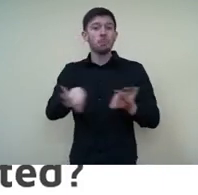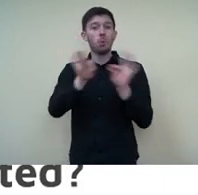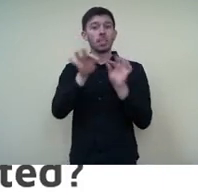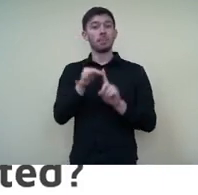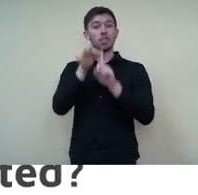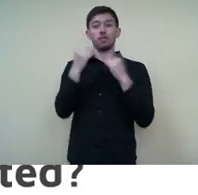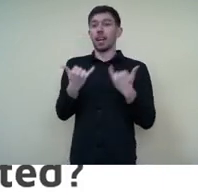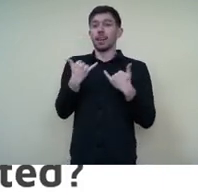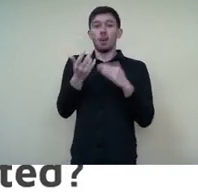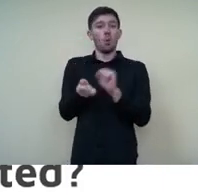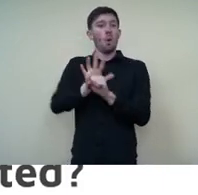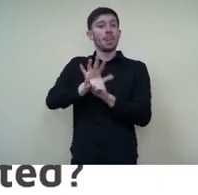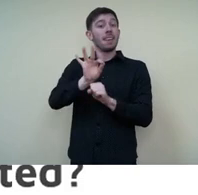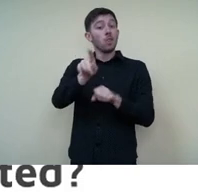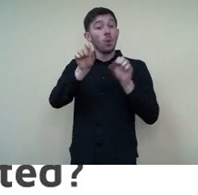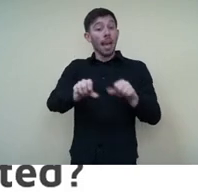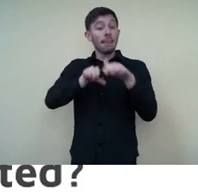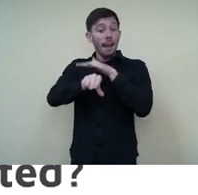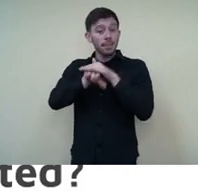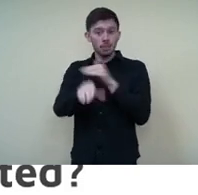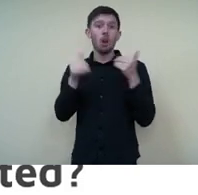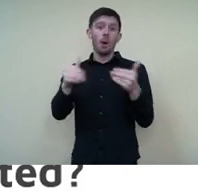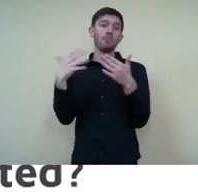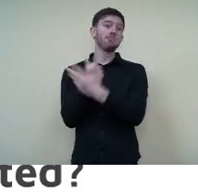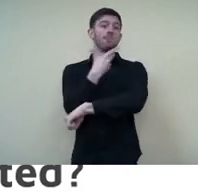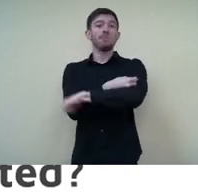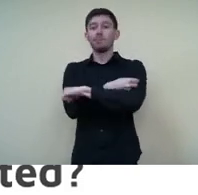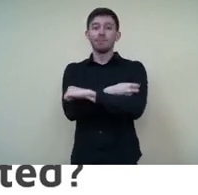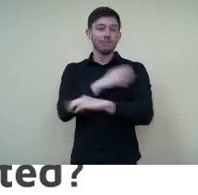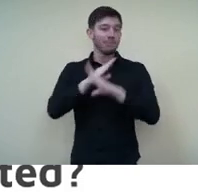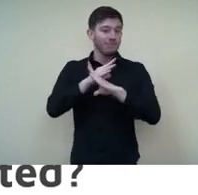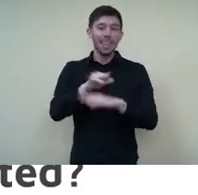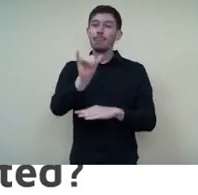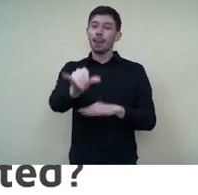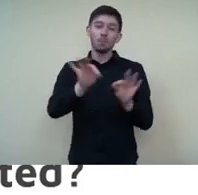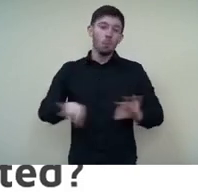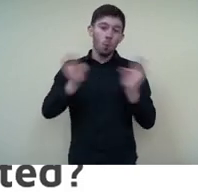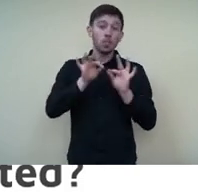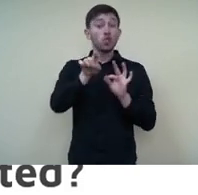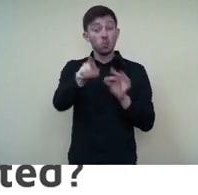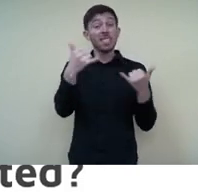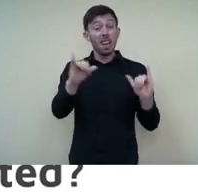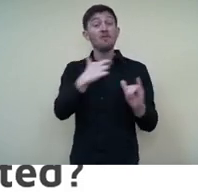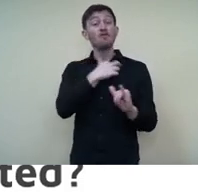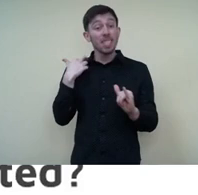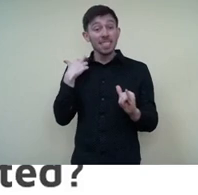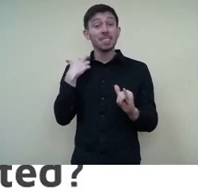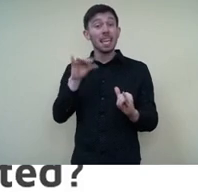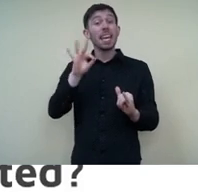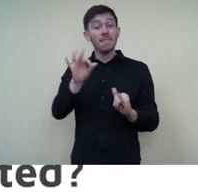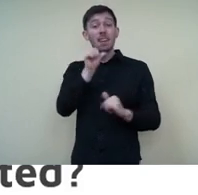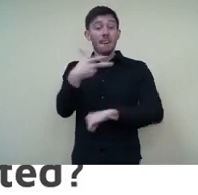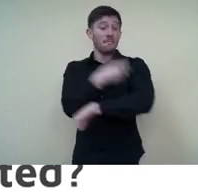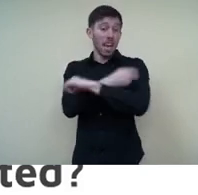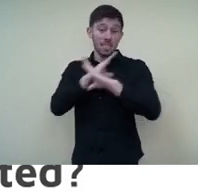If you have access to it, it does make sense to just be vaccinated. You are still at risk for COVID-19 if you are not vaccinated, right?